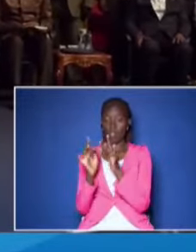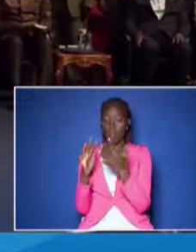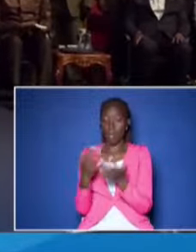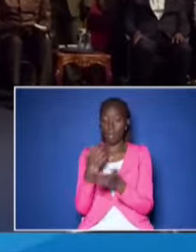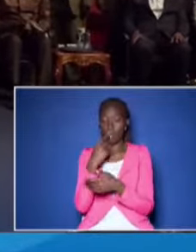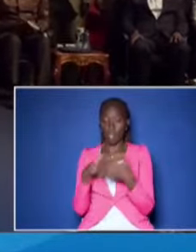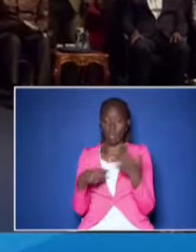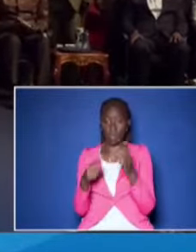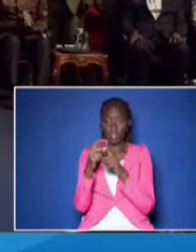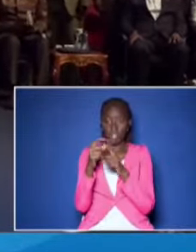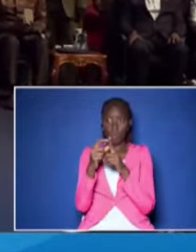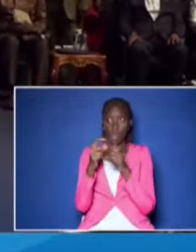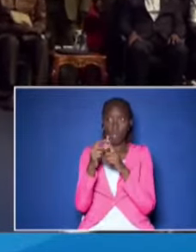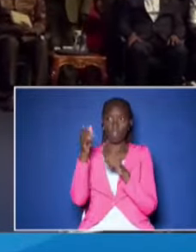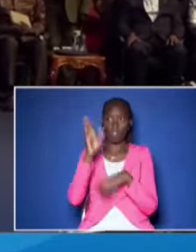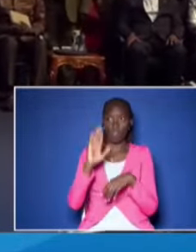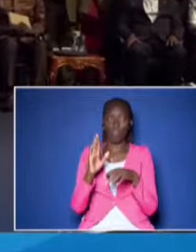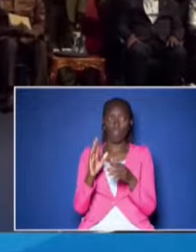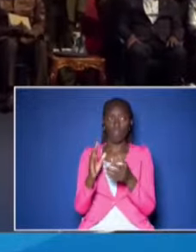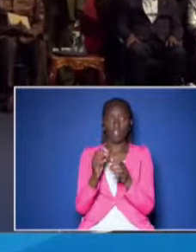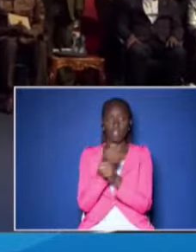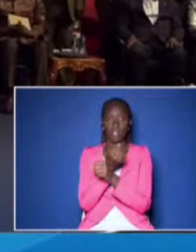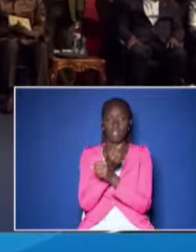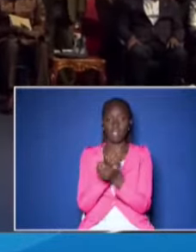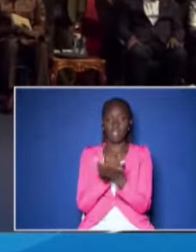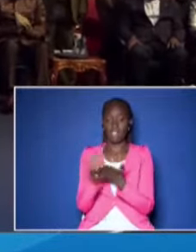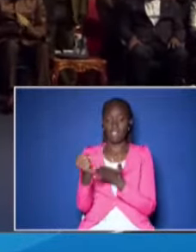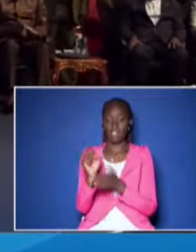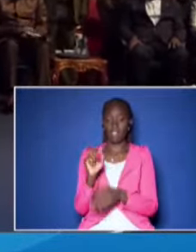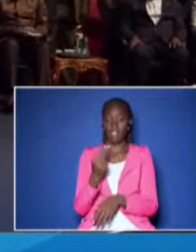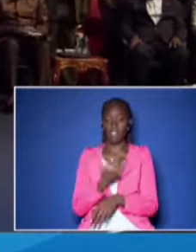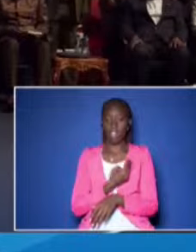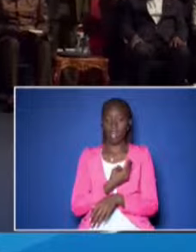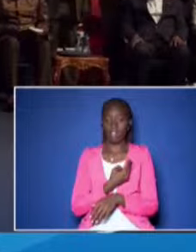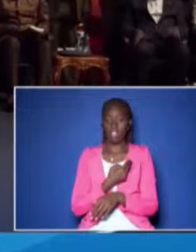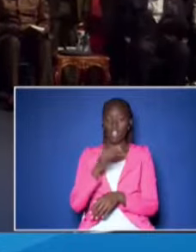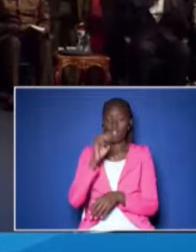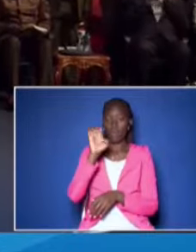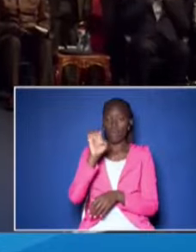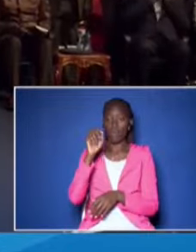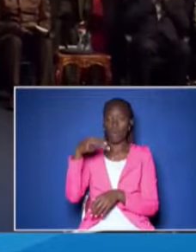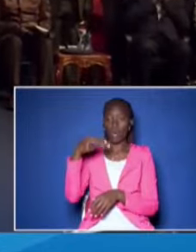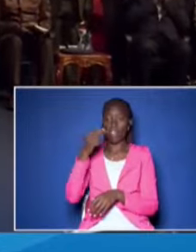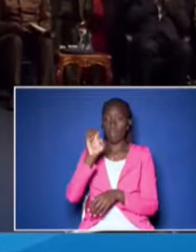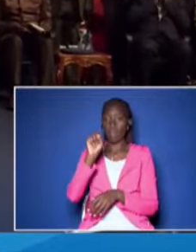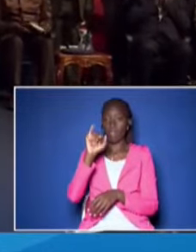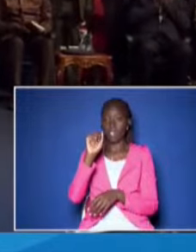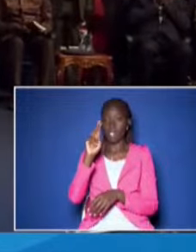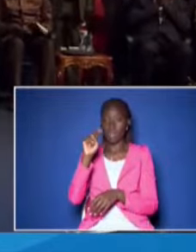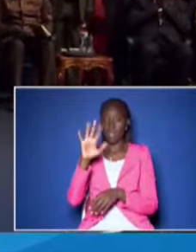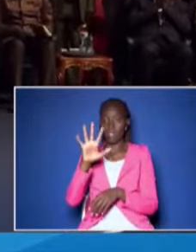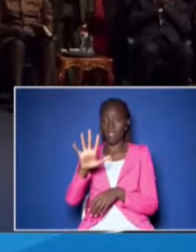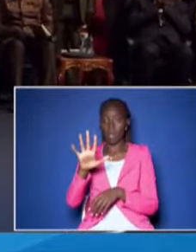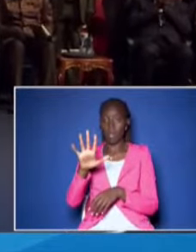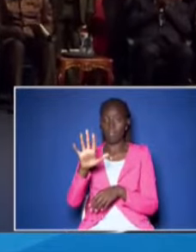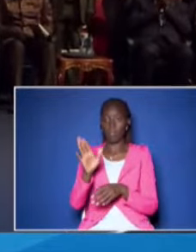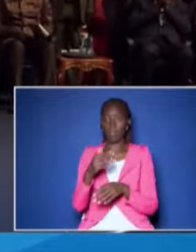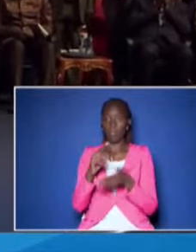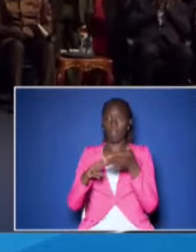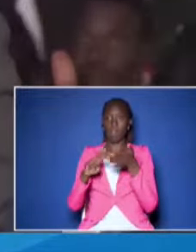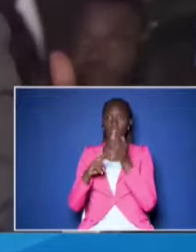the word of God will cleanse us Ephesians 5:25